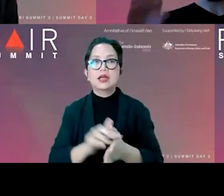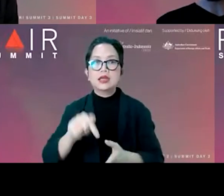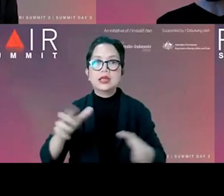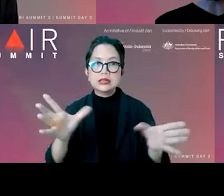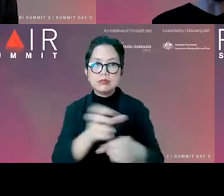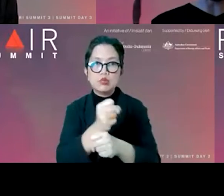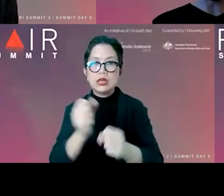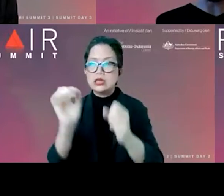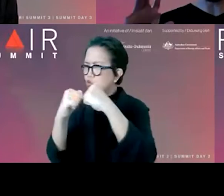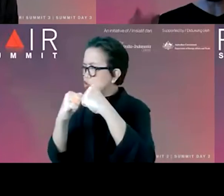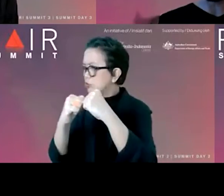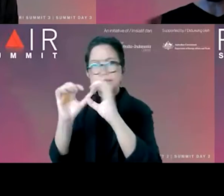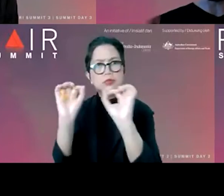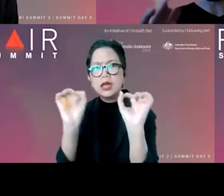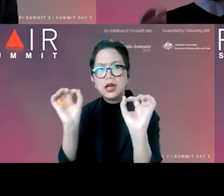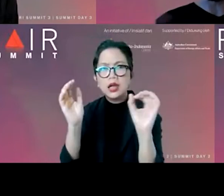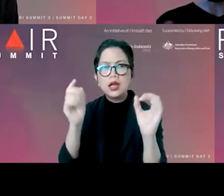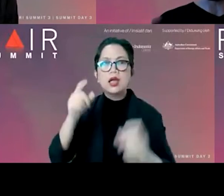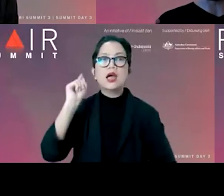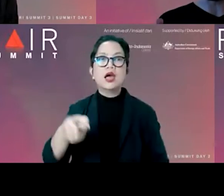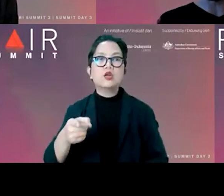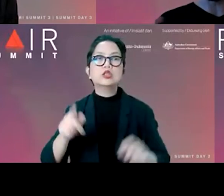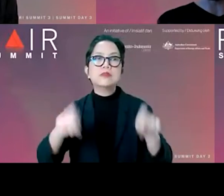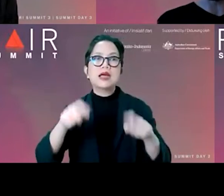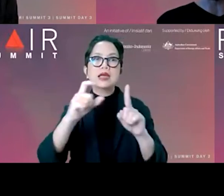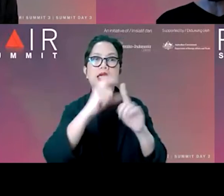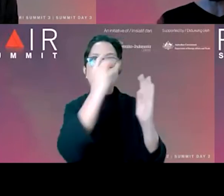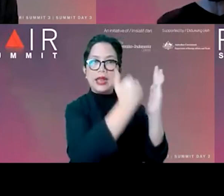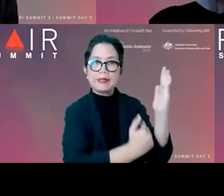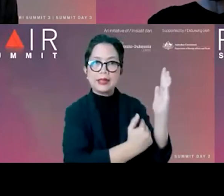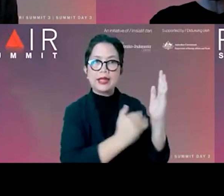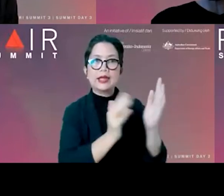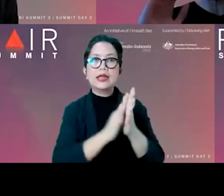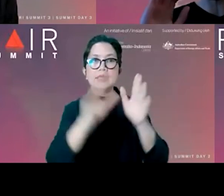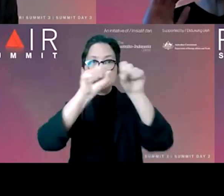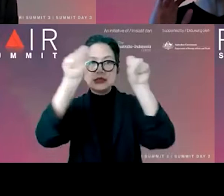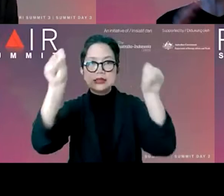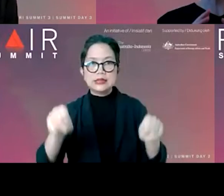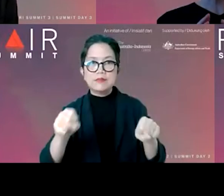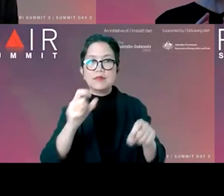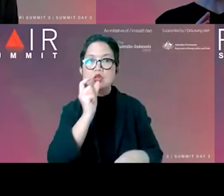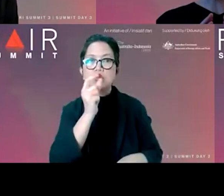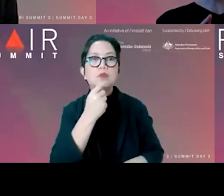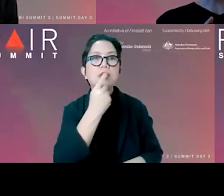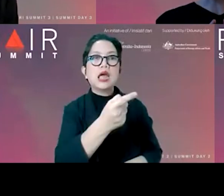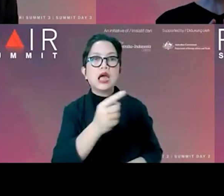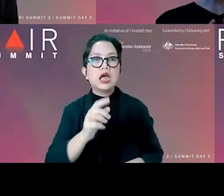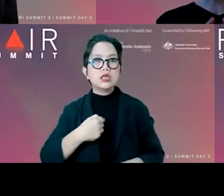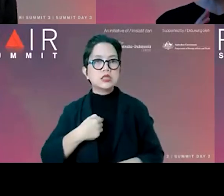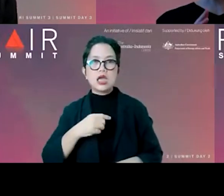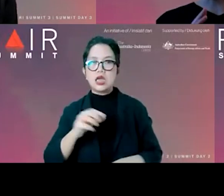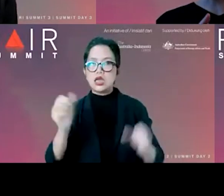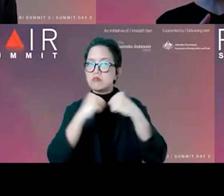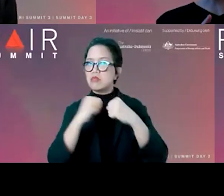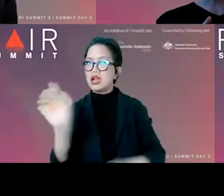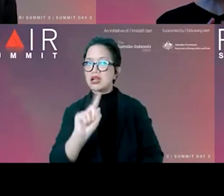the data or the method, but if you put the two together, you get the decision. So I think it makes it